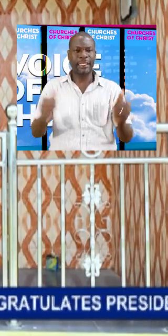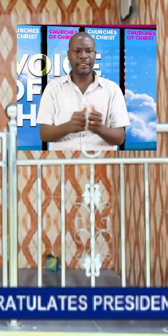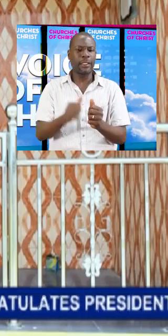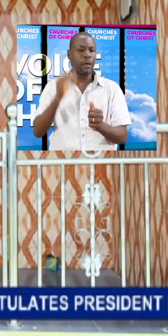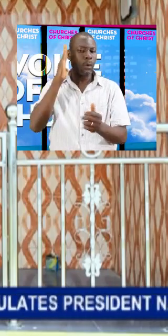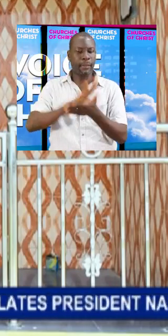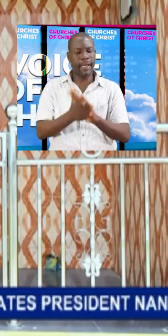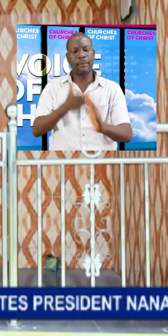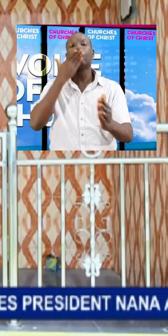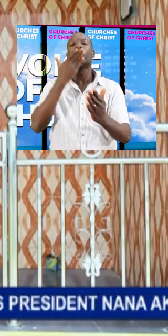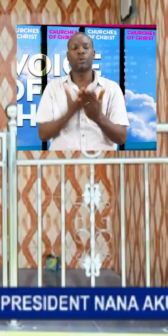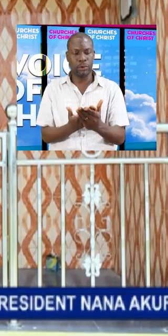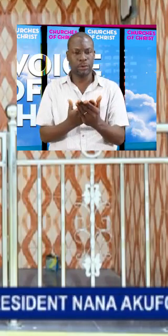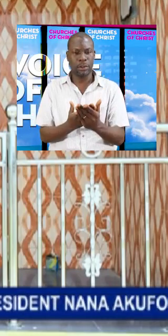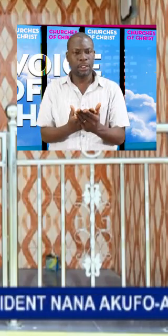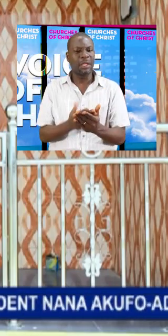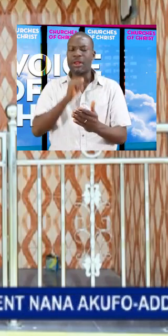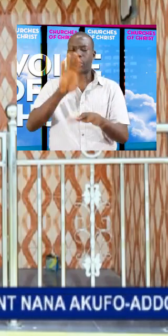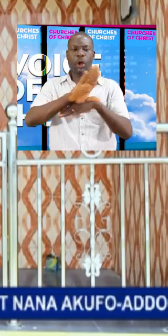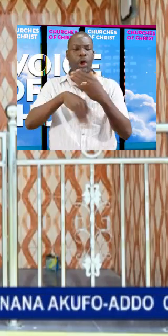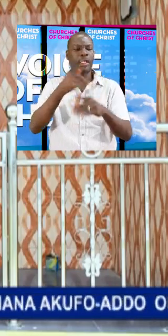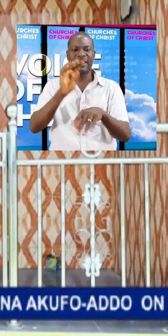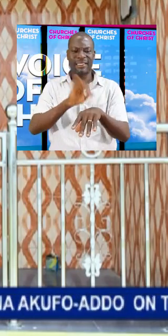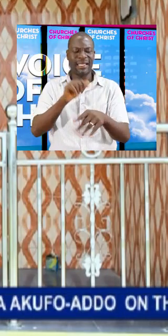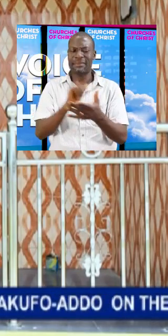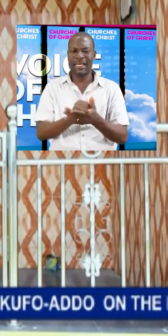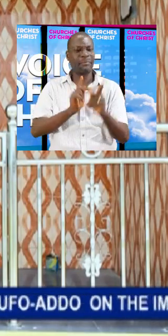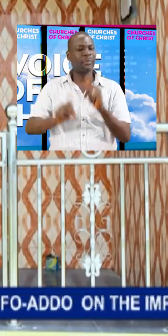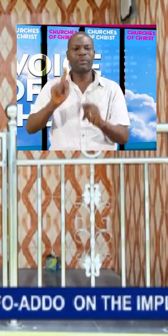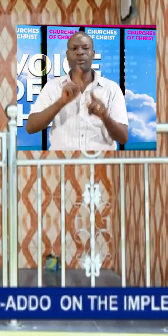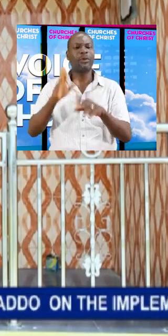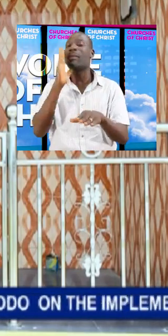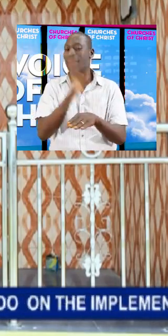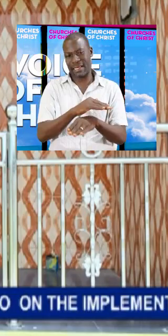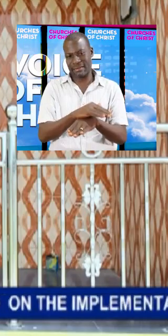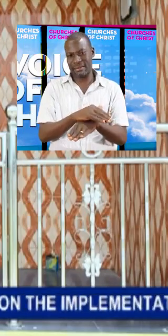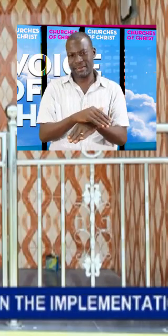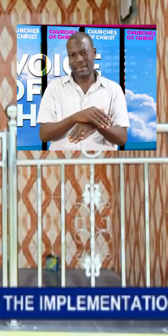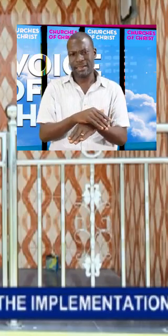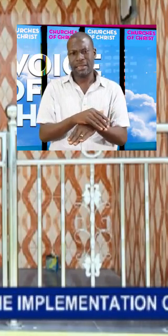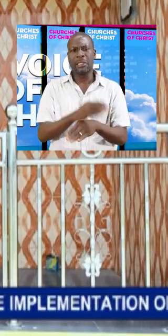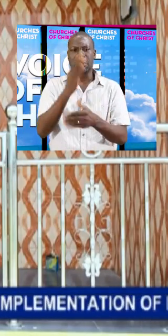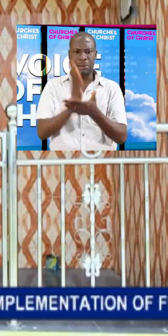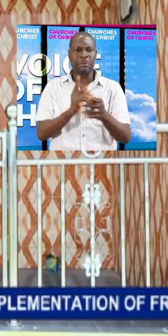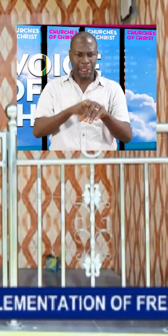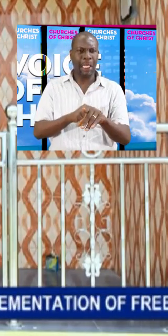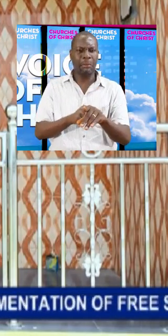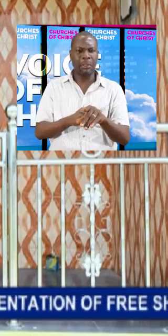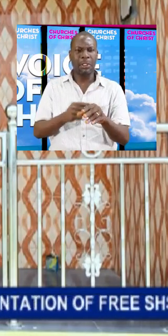ye enye bre nyina ana obi ye ade a enye ti o de o ye ade a